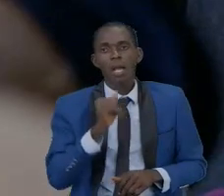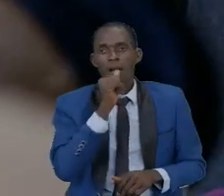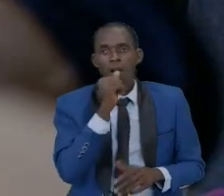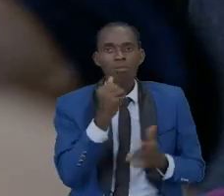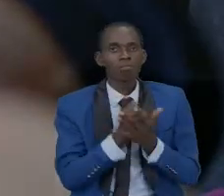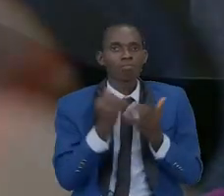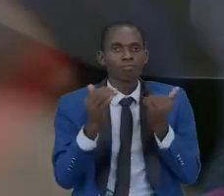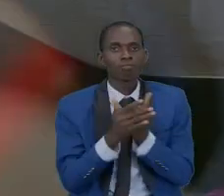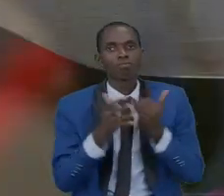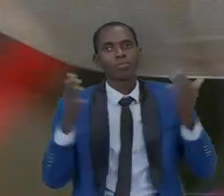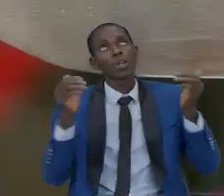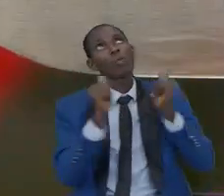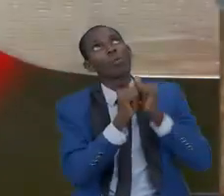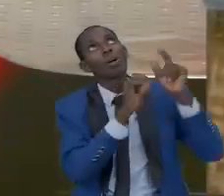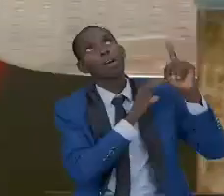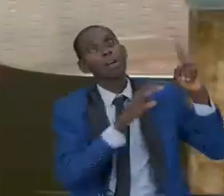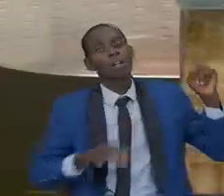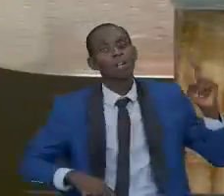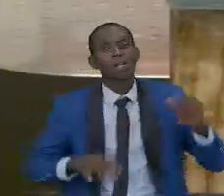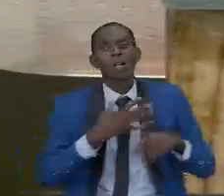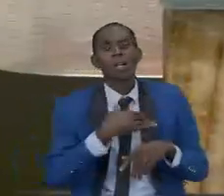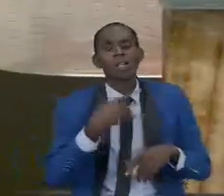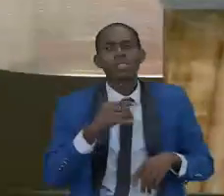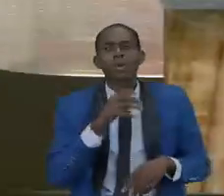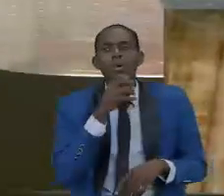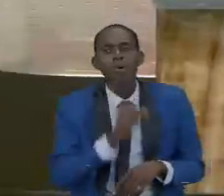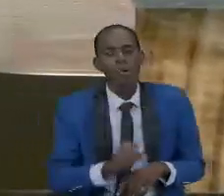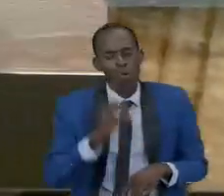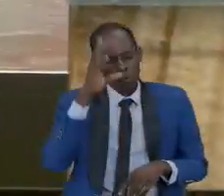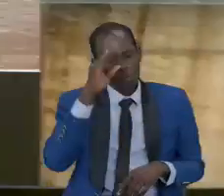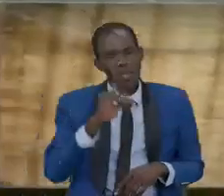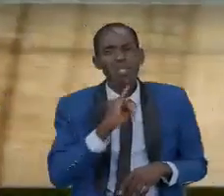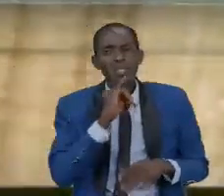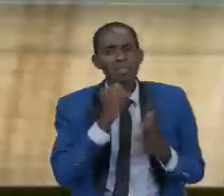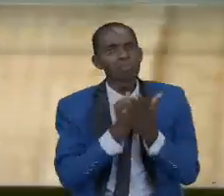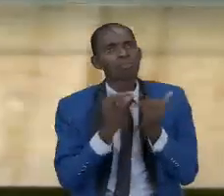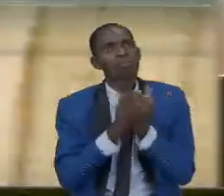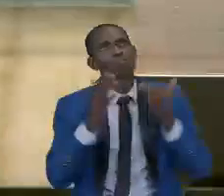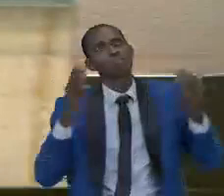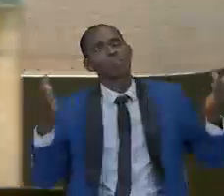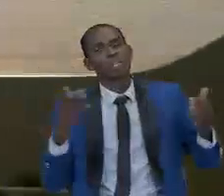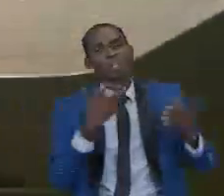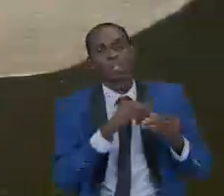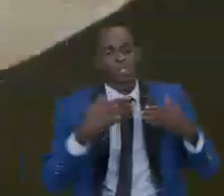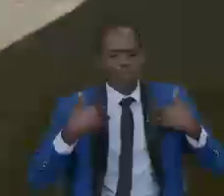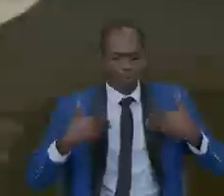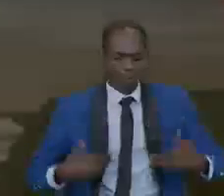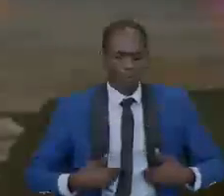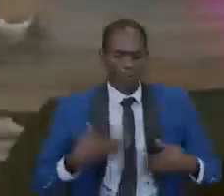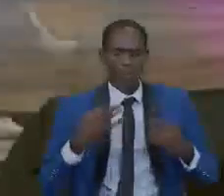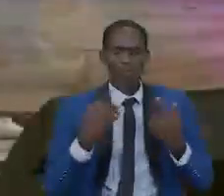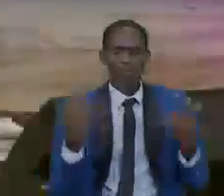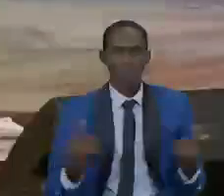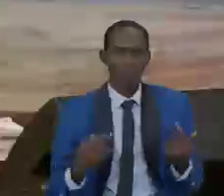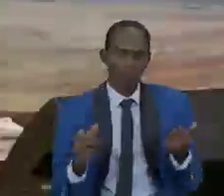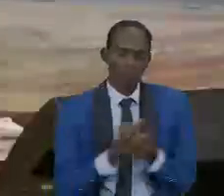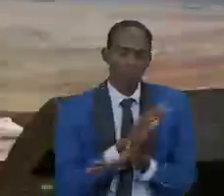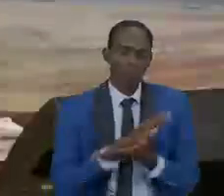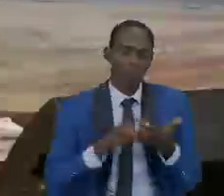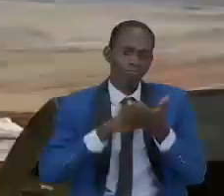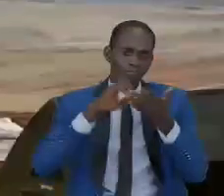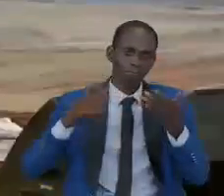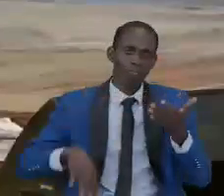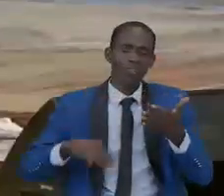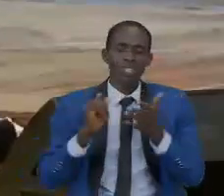crucified with Christ and the old man is crucified and the body of sin destroyed